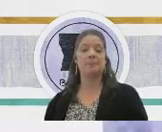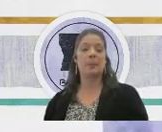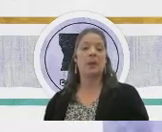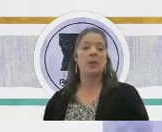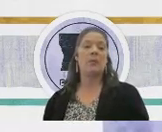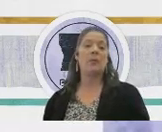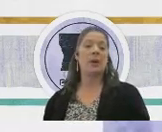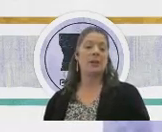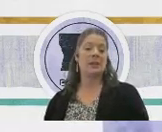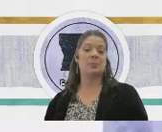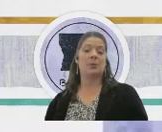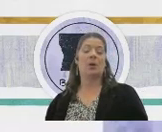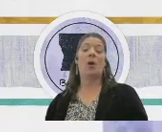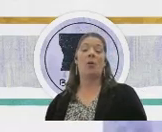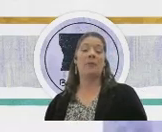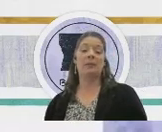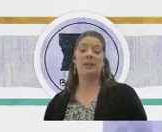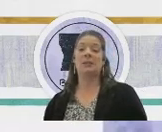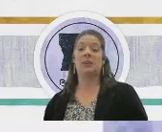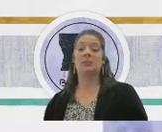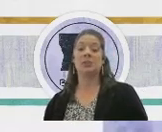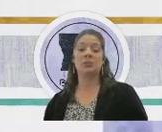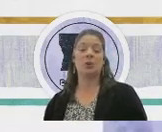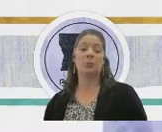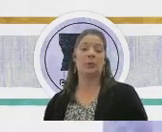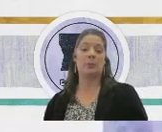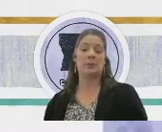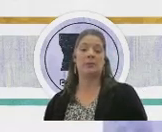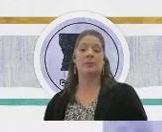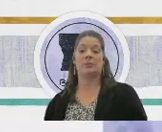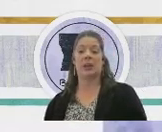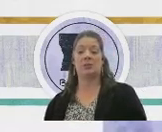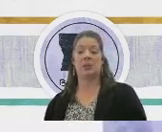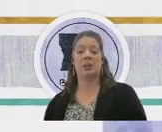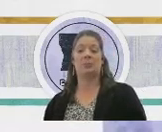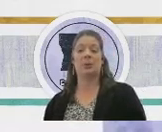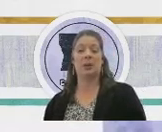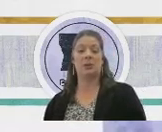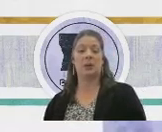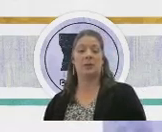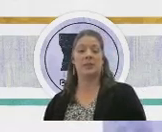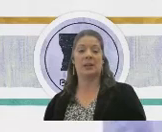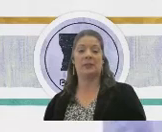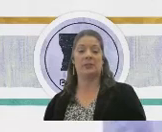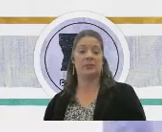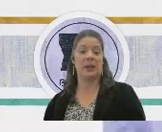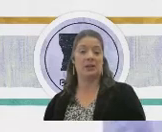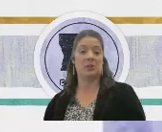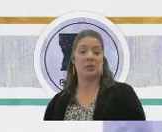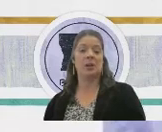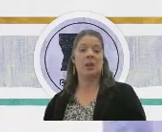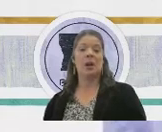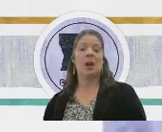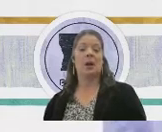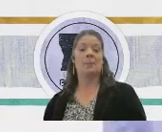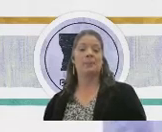specifically. For example, all felony convictions are prohibited for certification in a pre-K-12 setting for